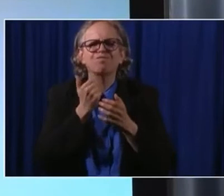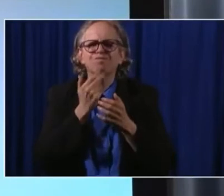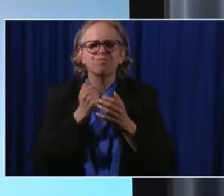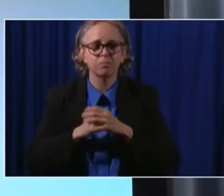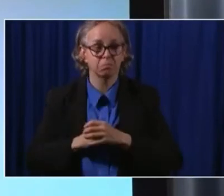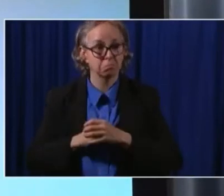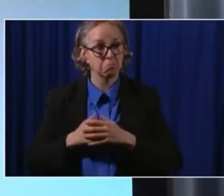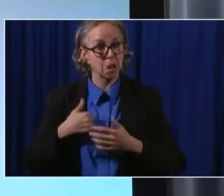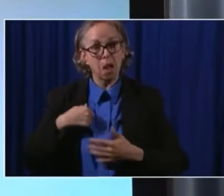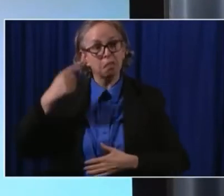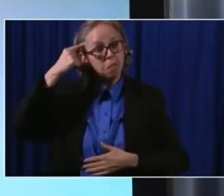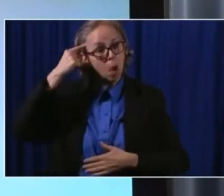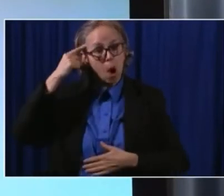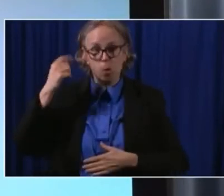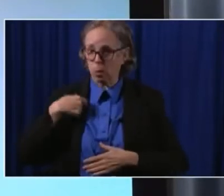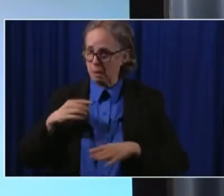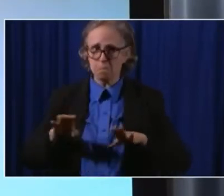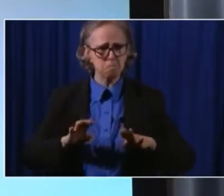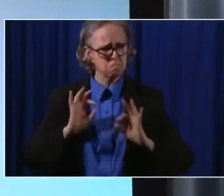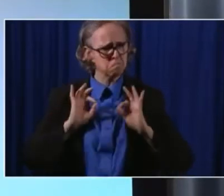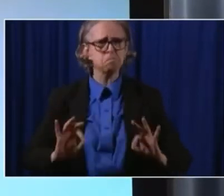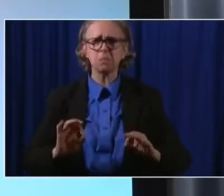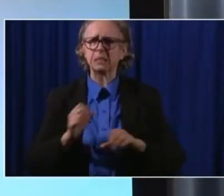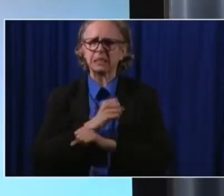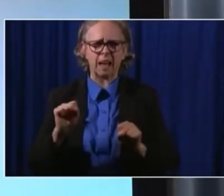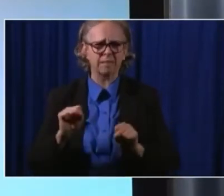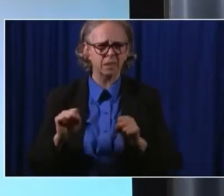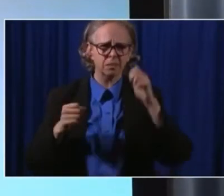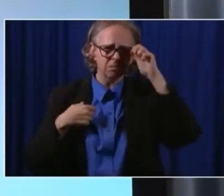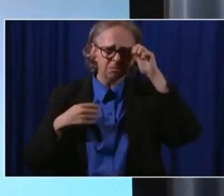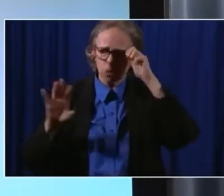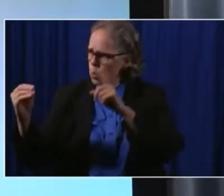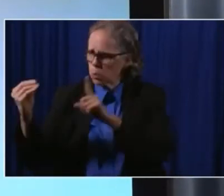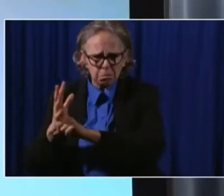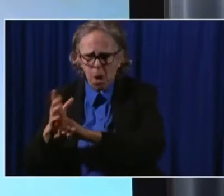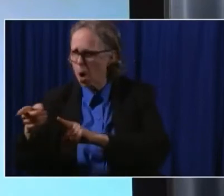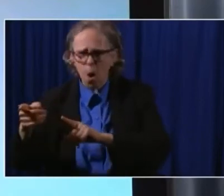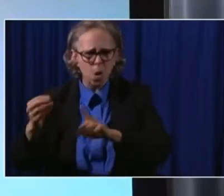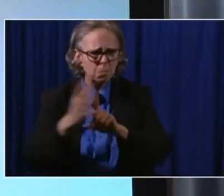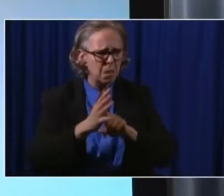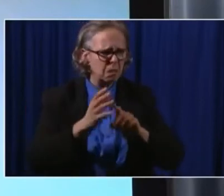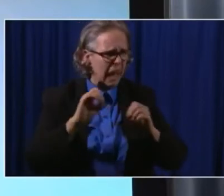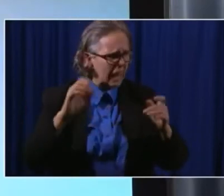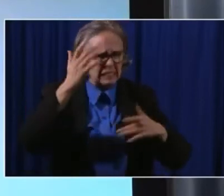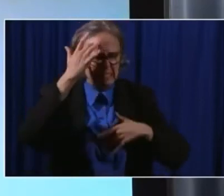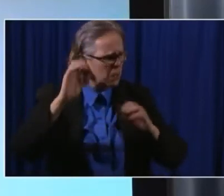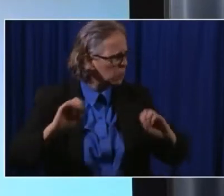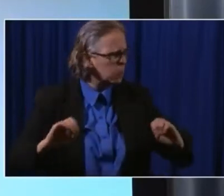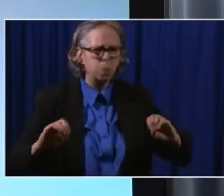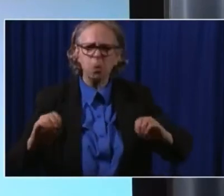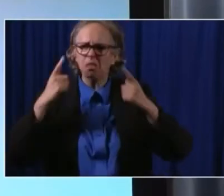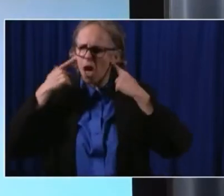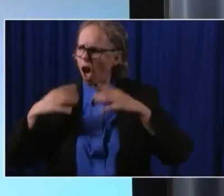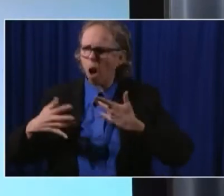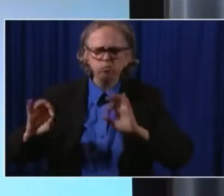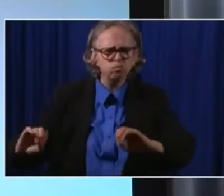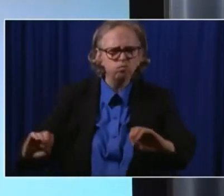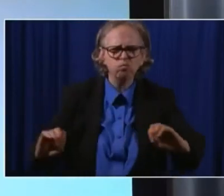knew of anyone they had been around who was positive. We believe that one person had been around an asymptomatic